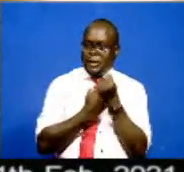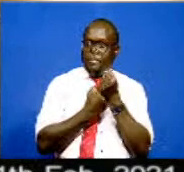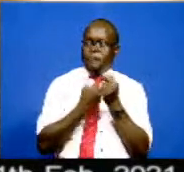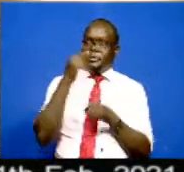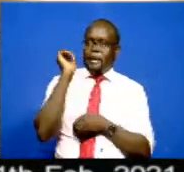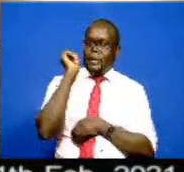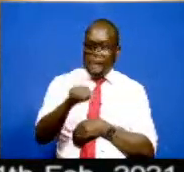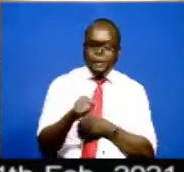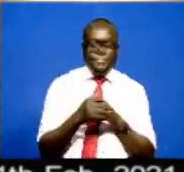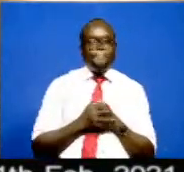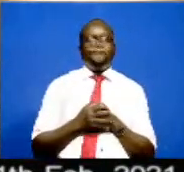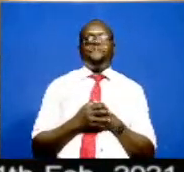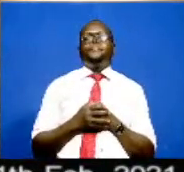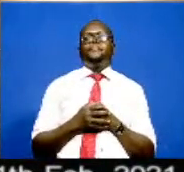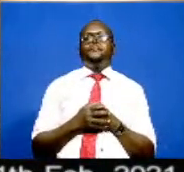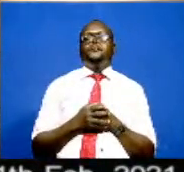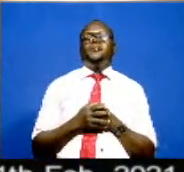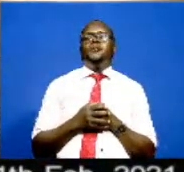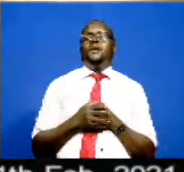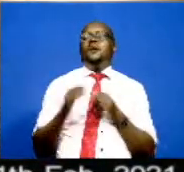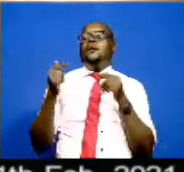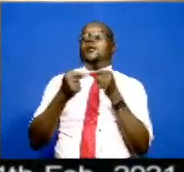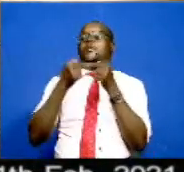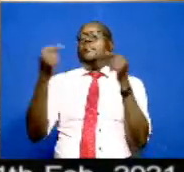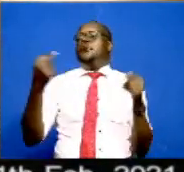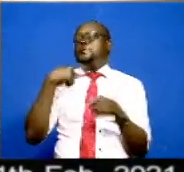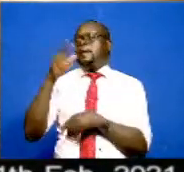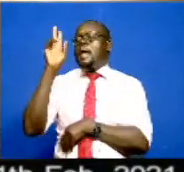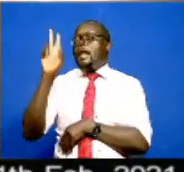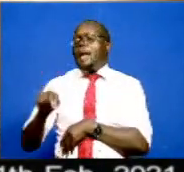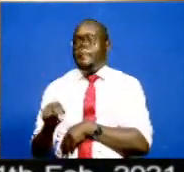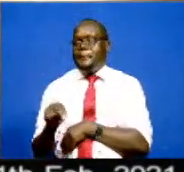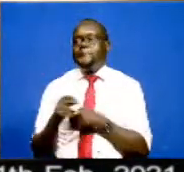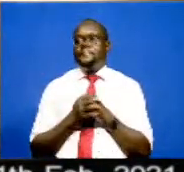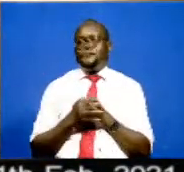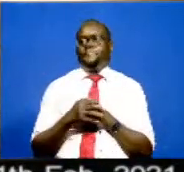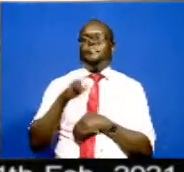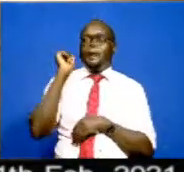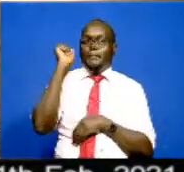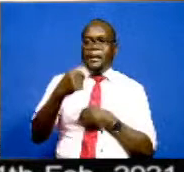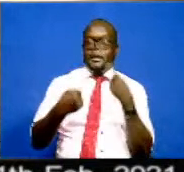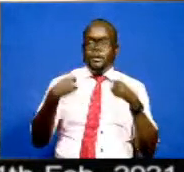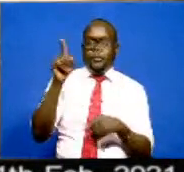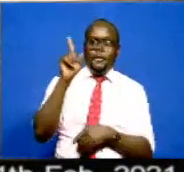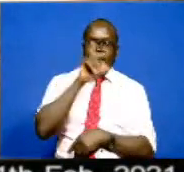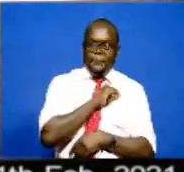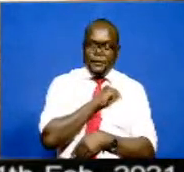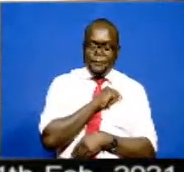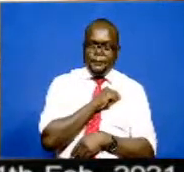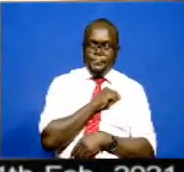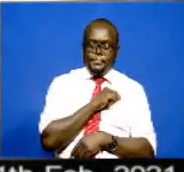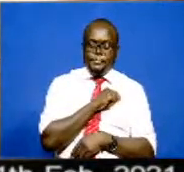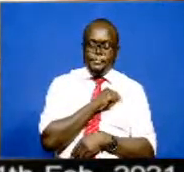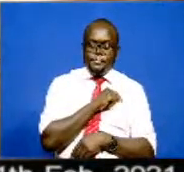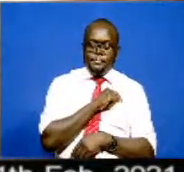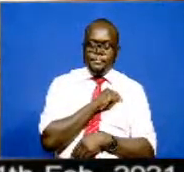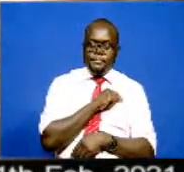say aye? Aye. Will as many as the contrary opinion say nay? The ayes have it.